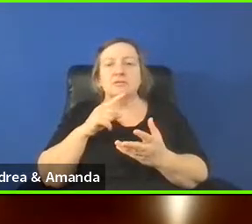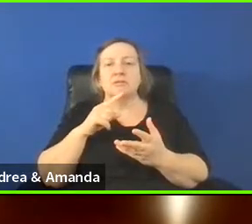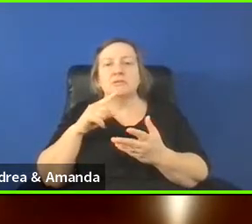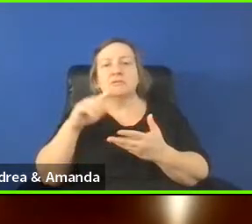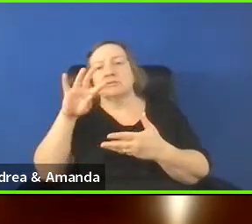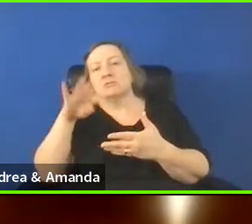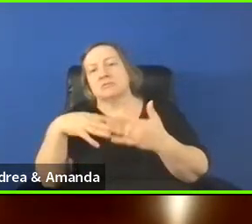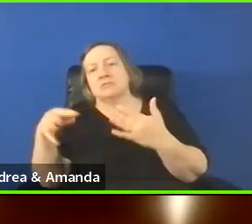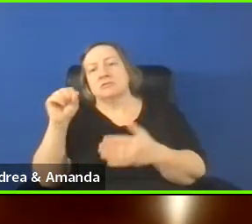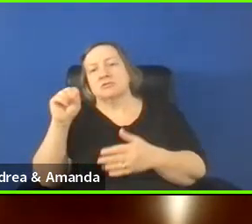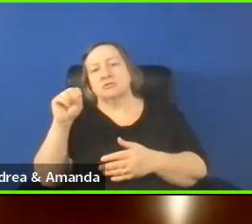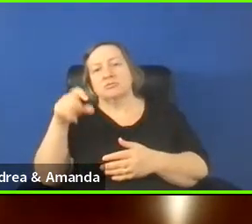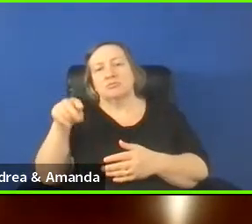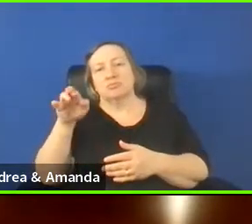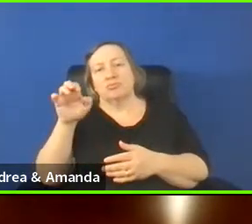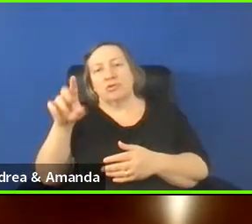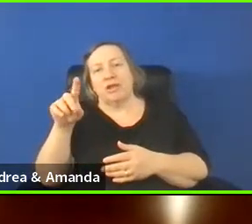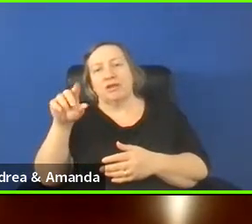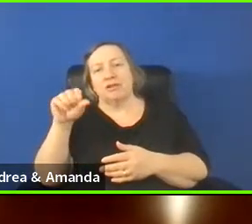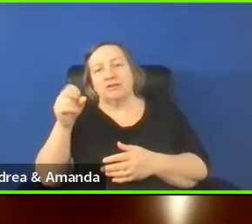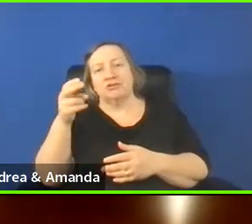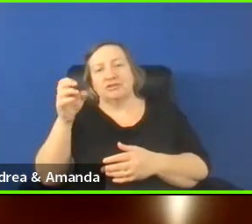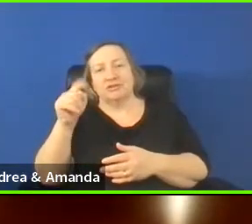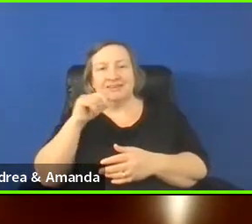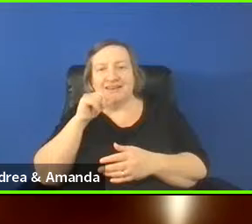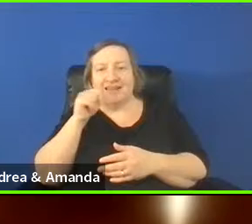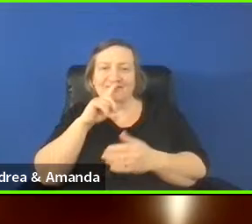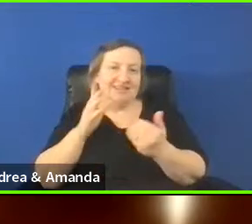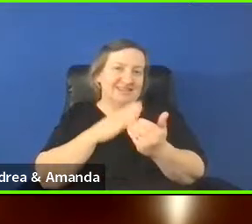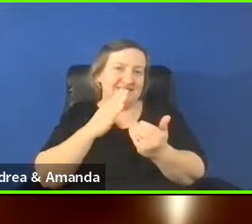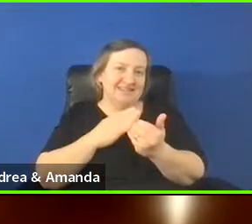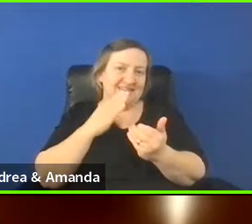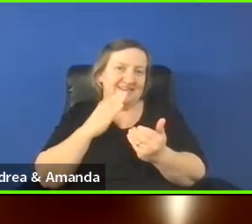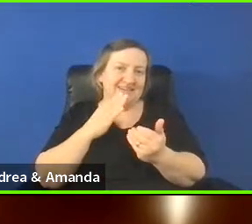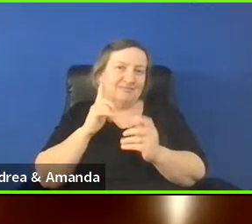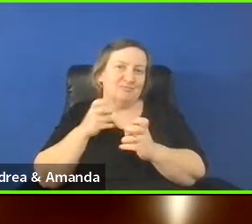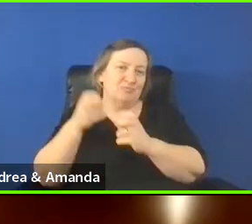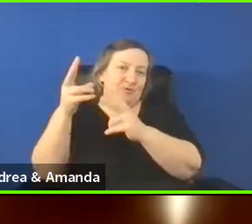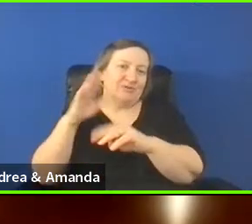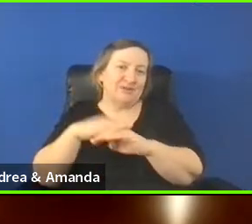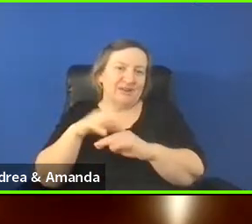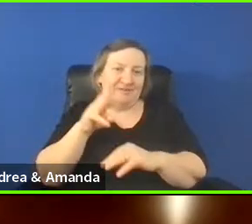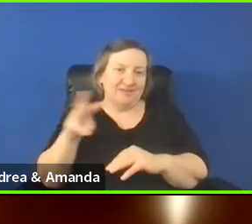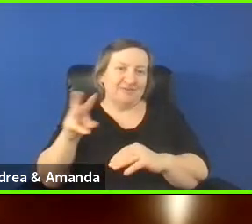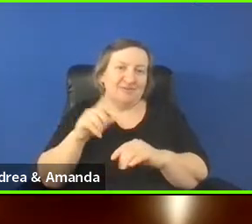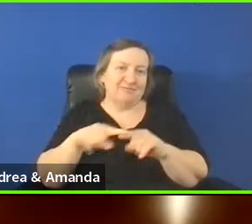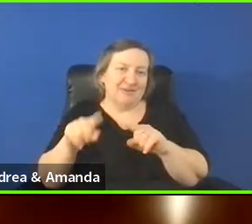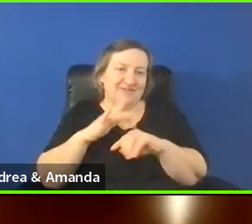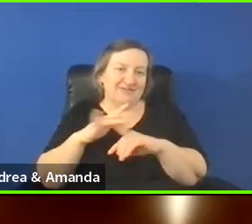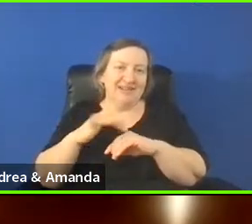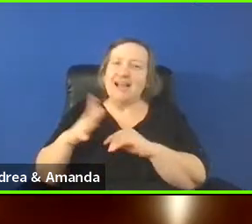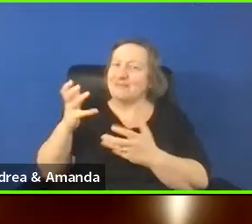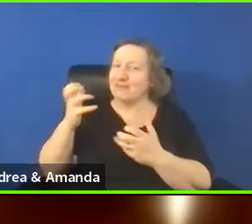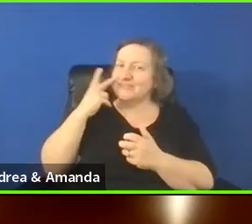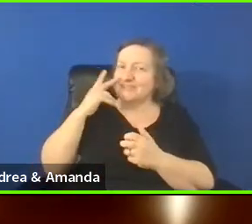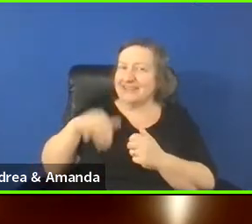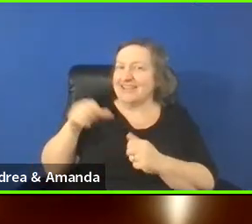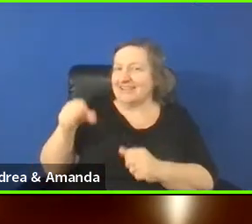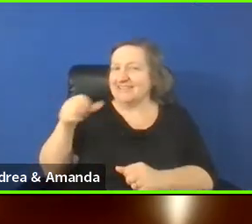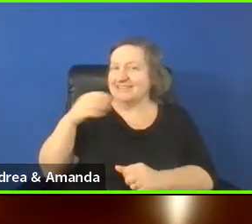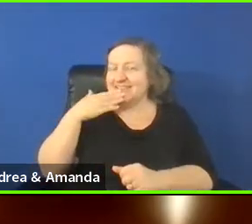that really wasn't desirable for posting on our website, but is available. I would like to see that. Thank